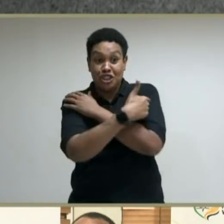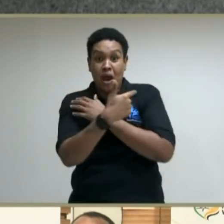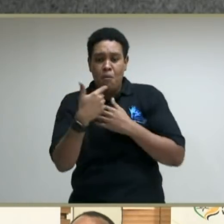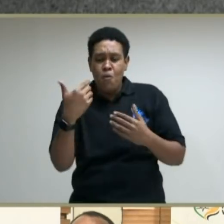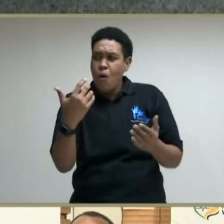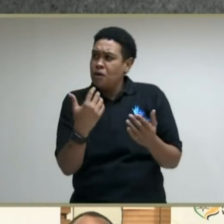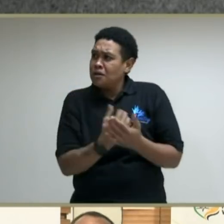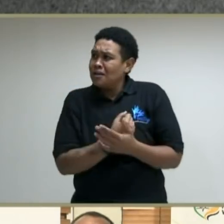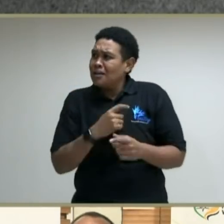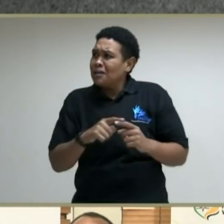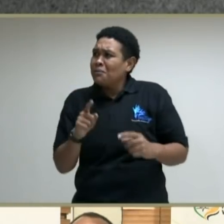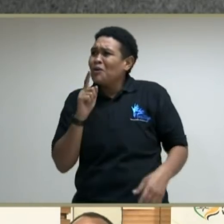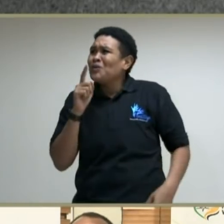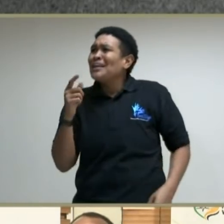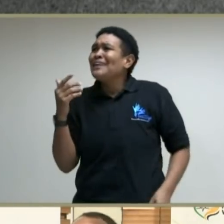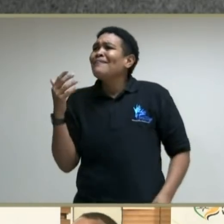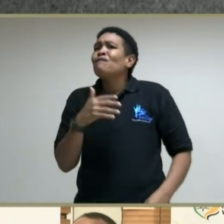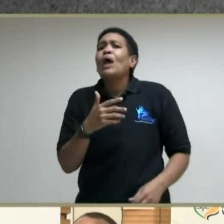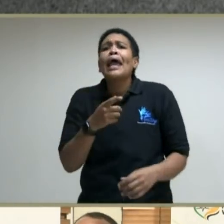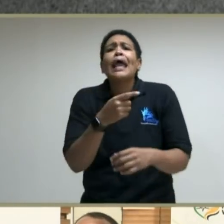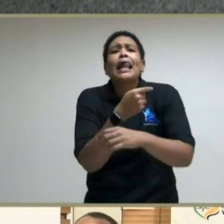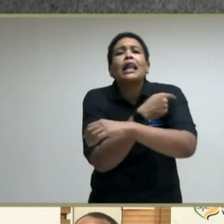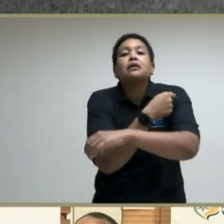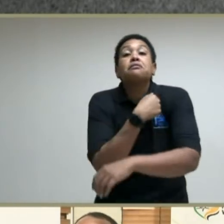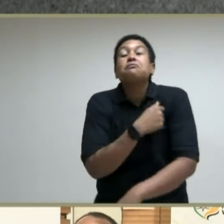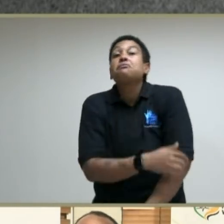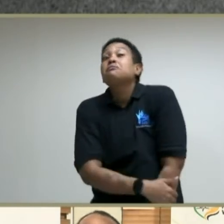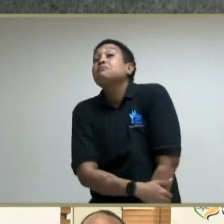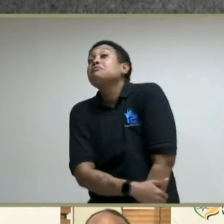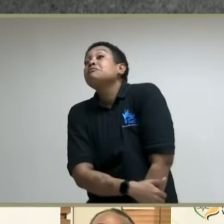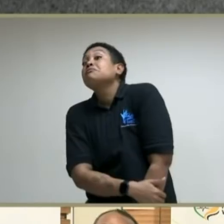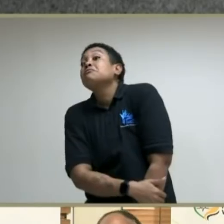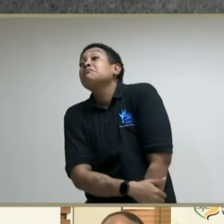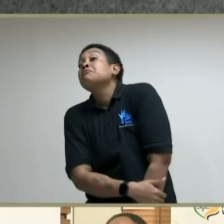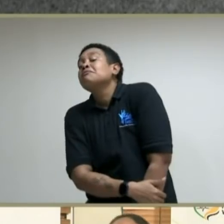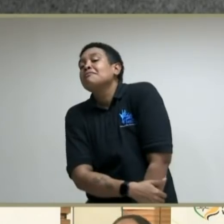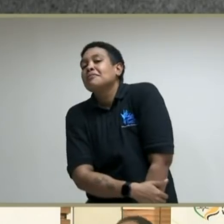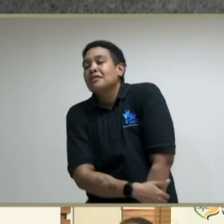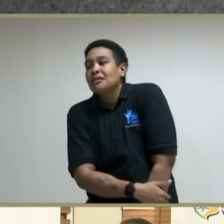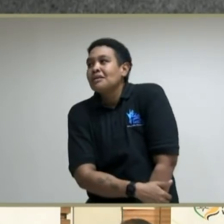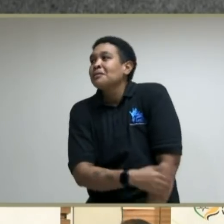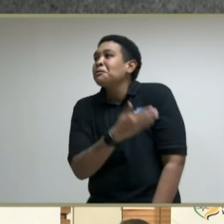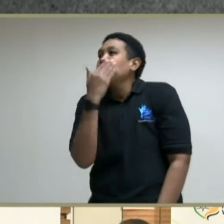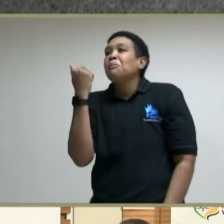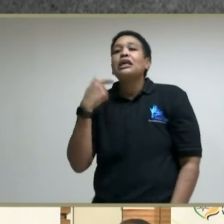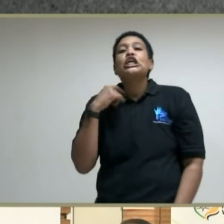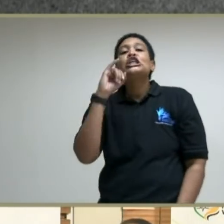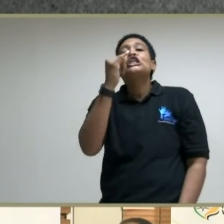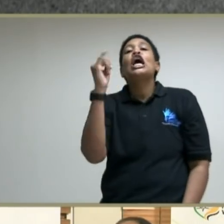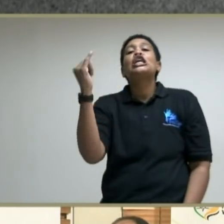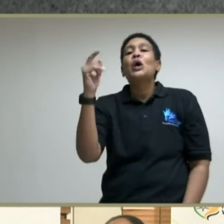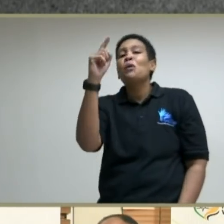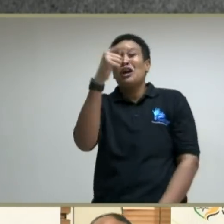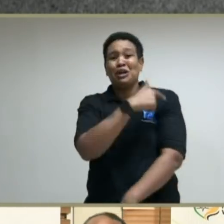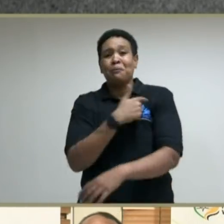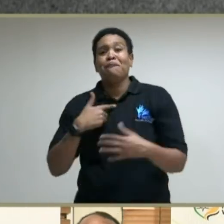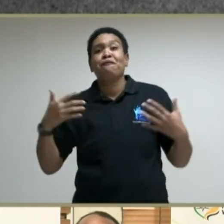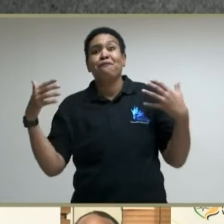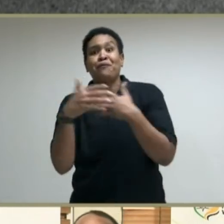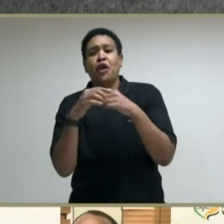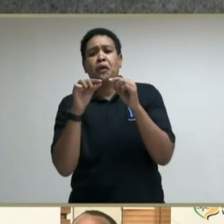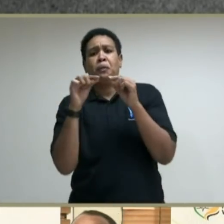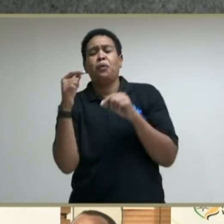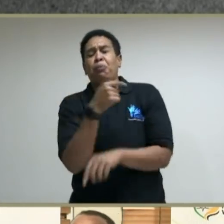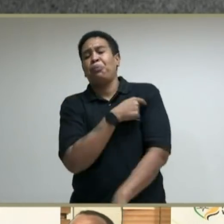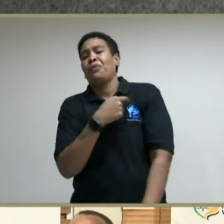vaccine, but was just scared of it, scared of the needle. And he opted to go with the Johnson & Johnson. And indeed, we